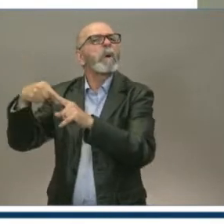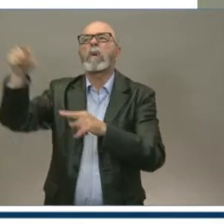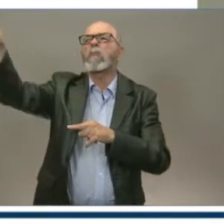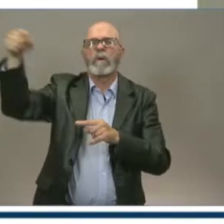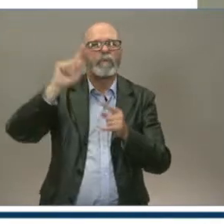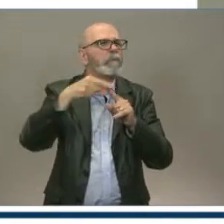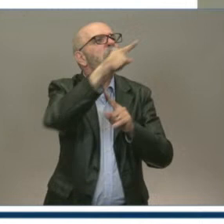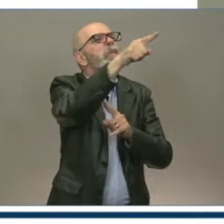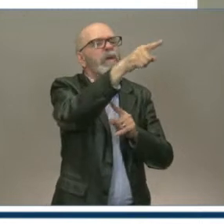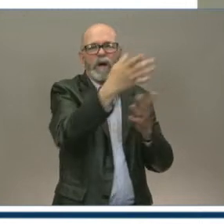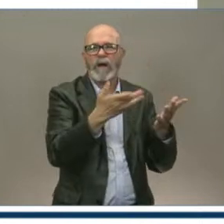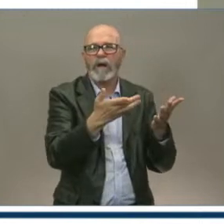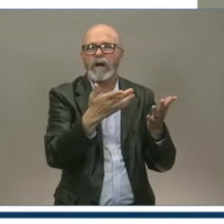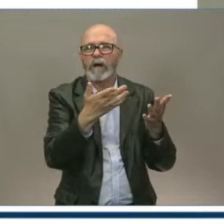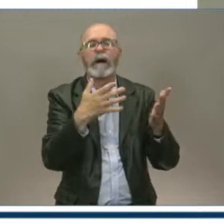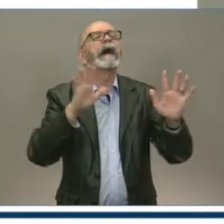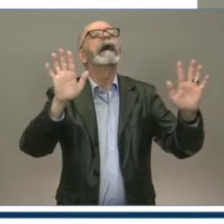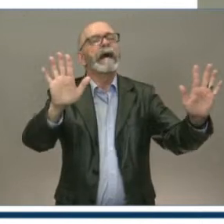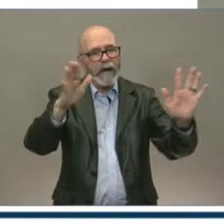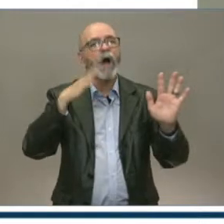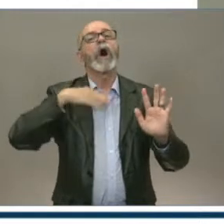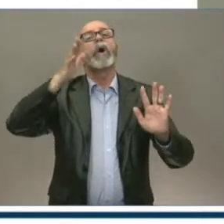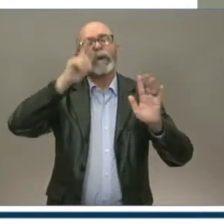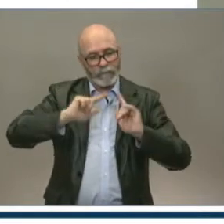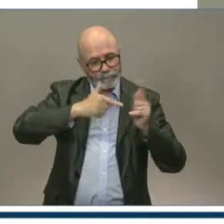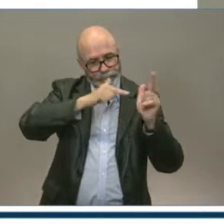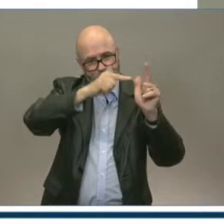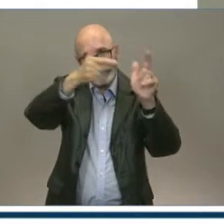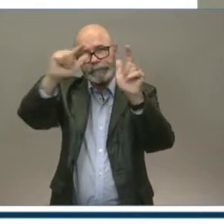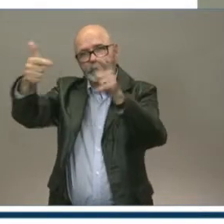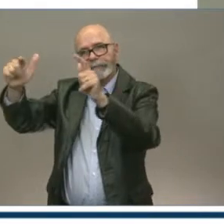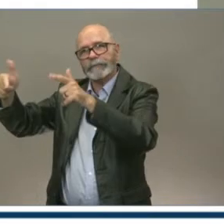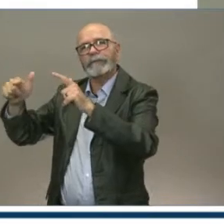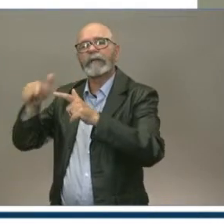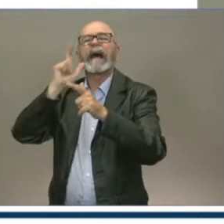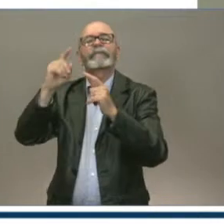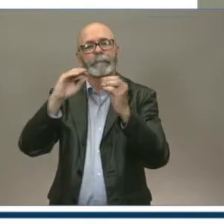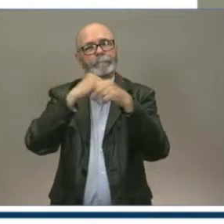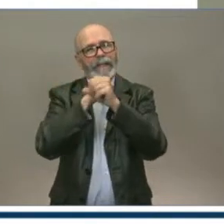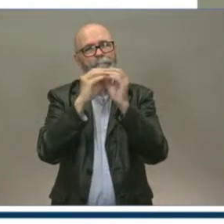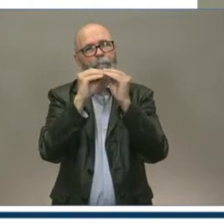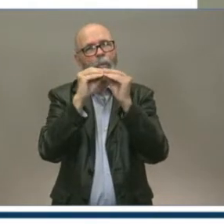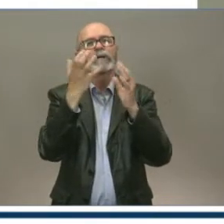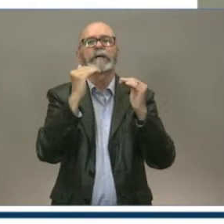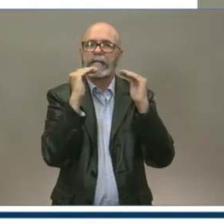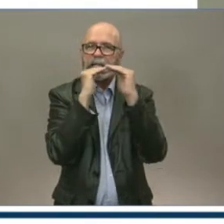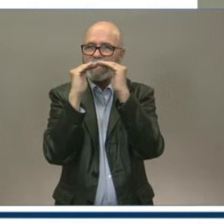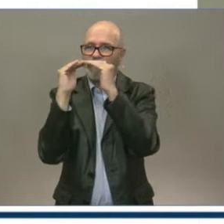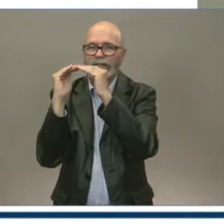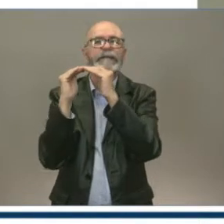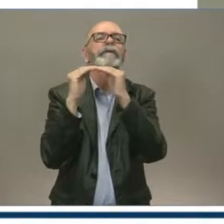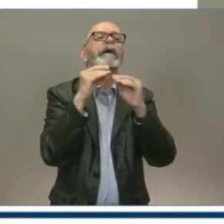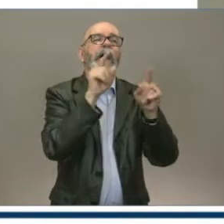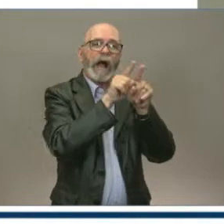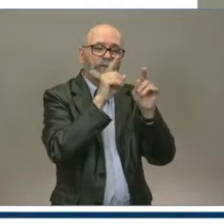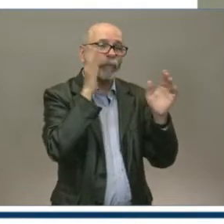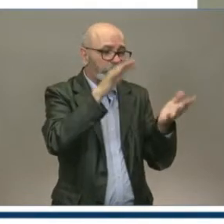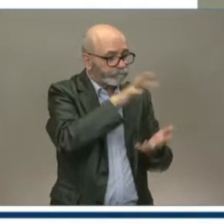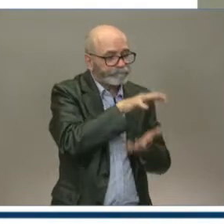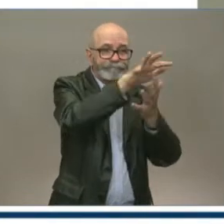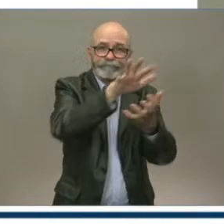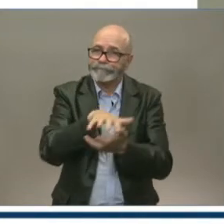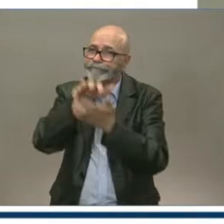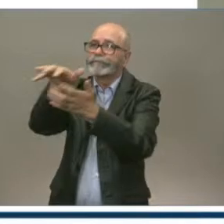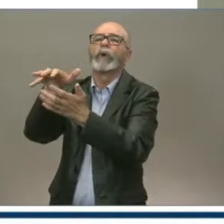area? We rotate around vaccine supply and spread it around equitably across the province. That's an important goal around